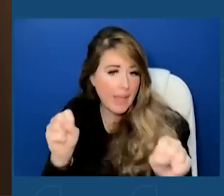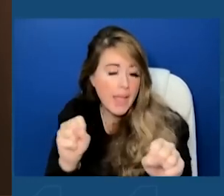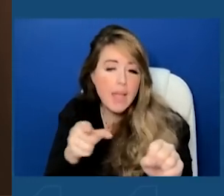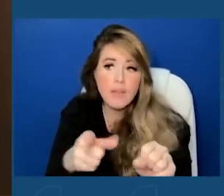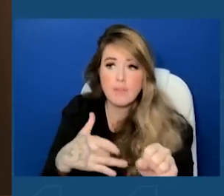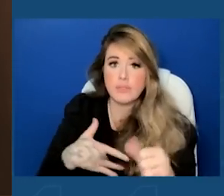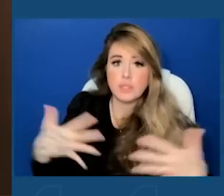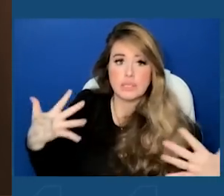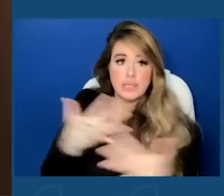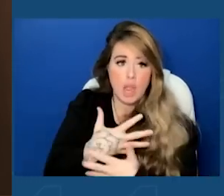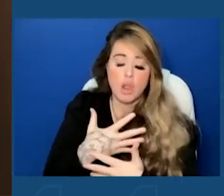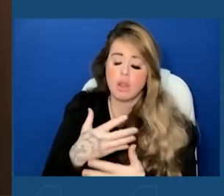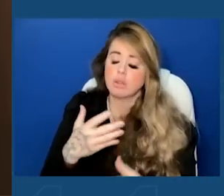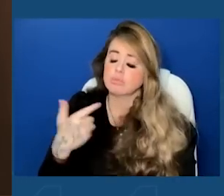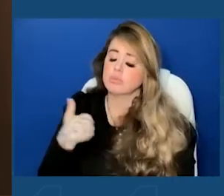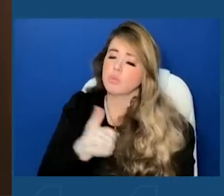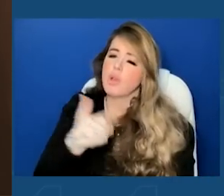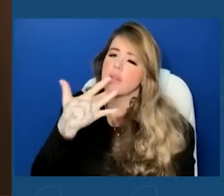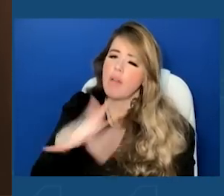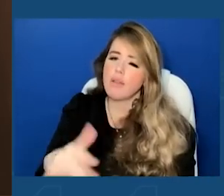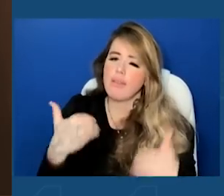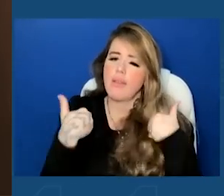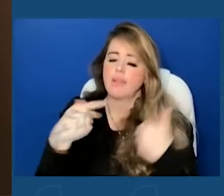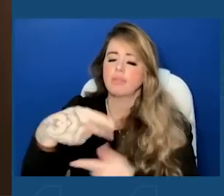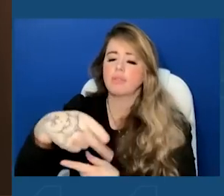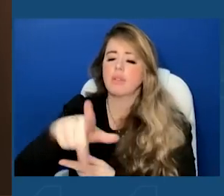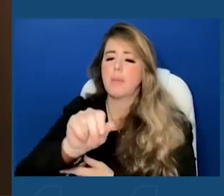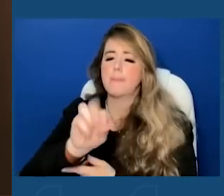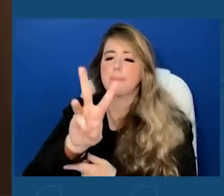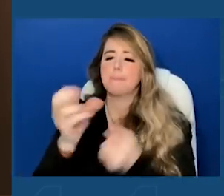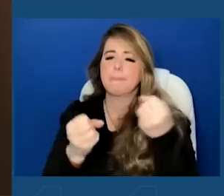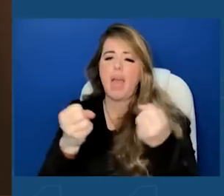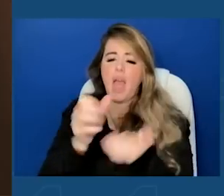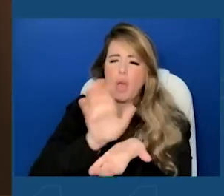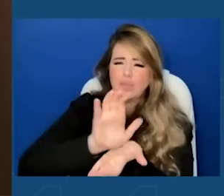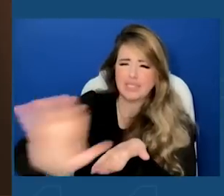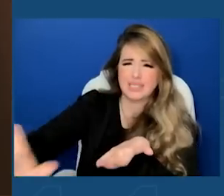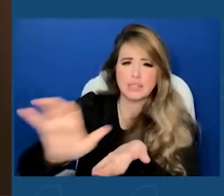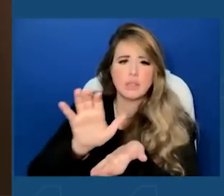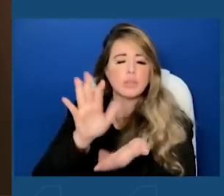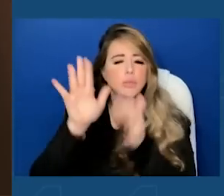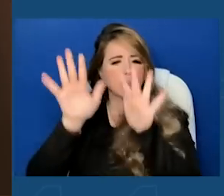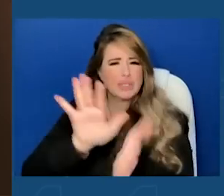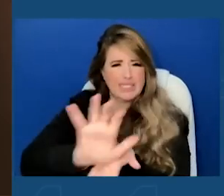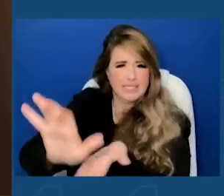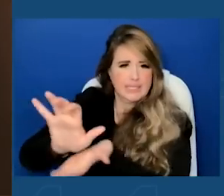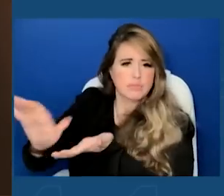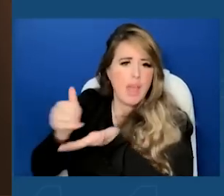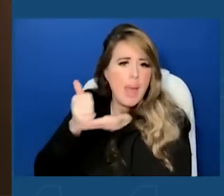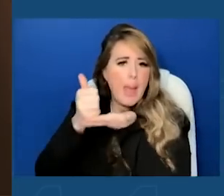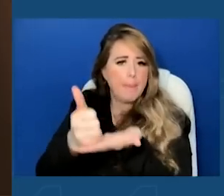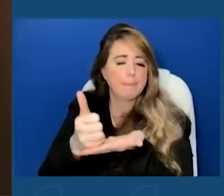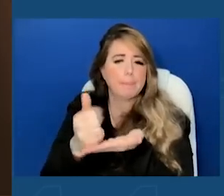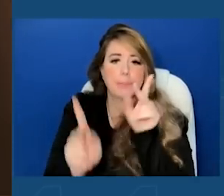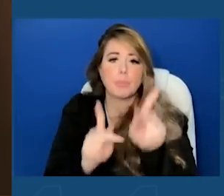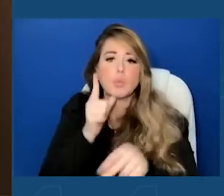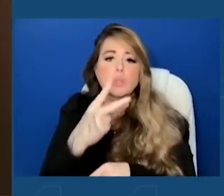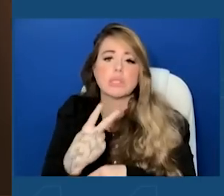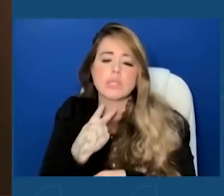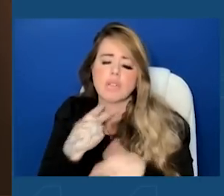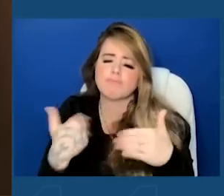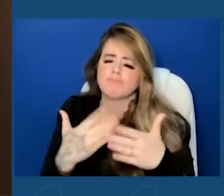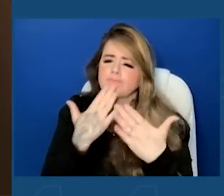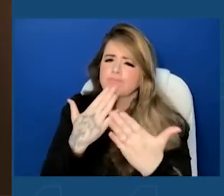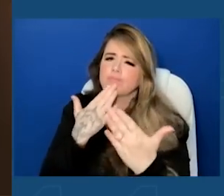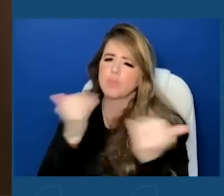plow drivers literally involved in the rescue as well, and that goes to the testament of the hardworking state workers and local officials